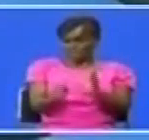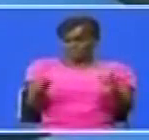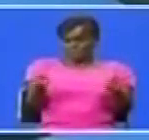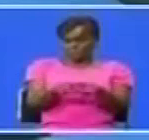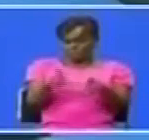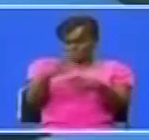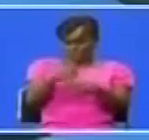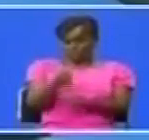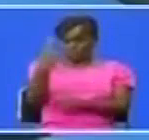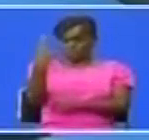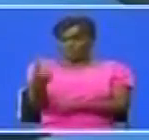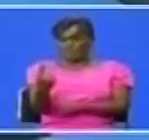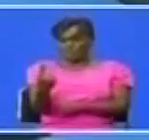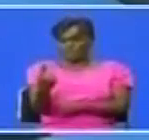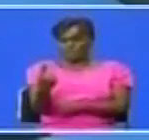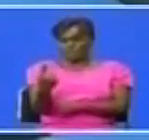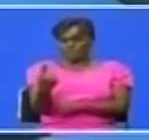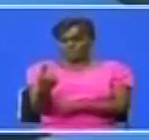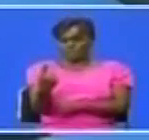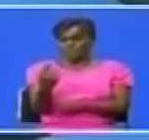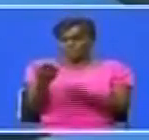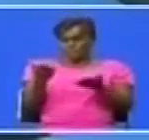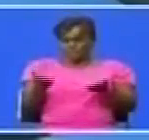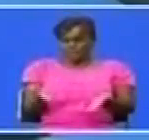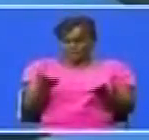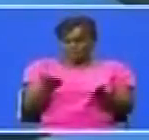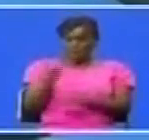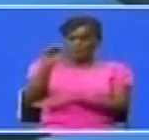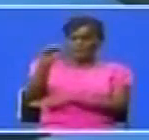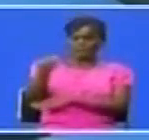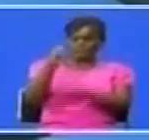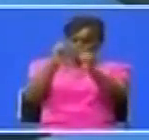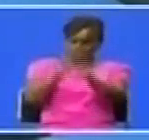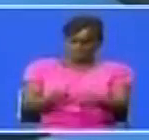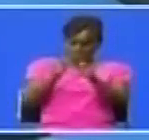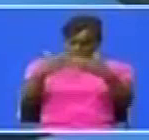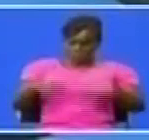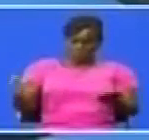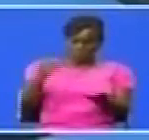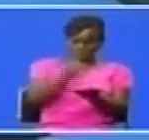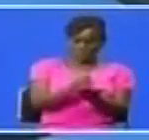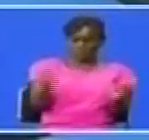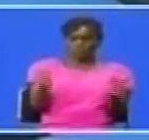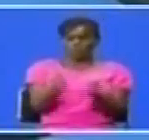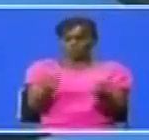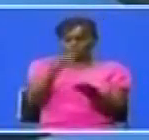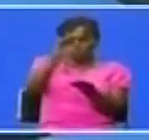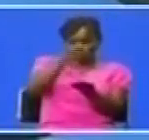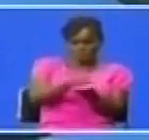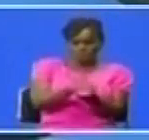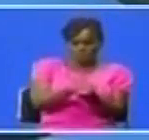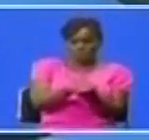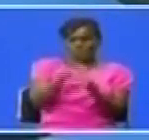Tegemeo Institute of Egerton University are now calling on farmers to adapt effectively to reduce the